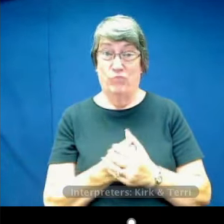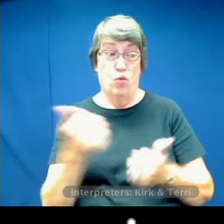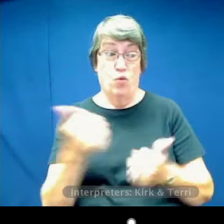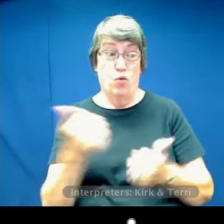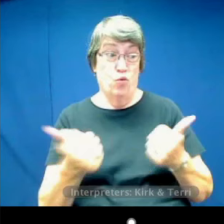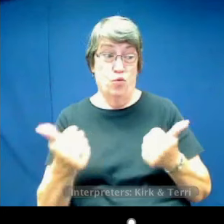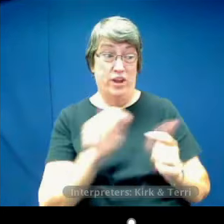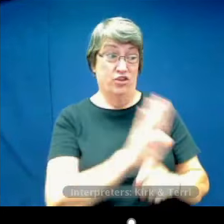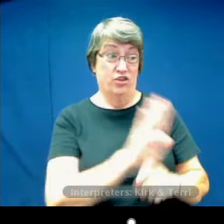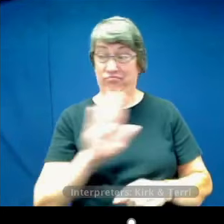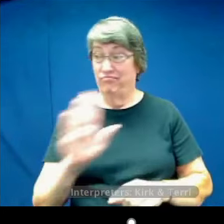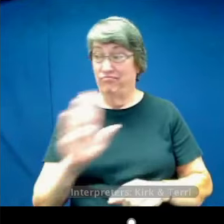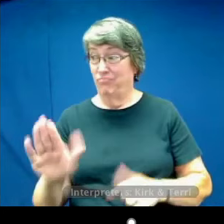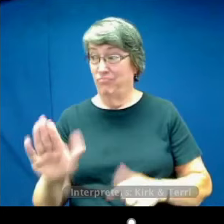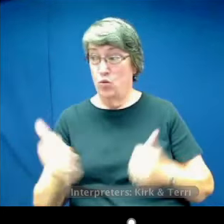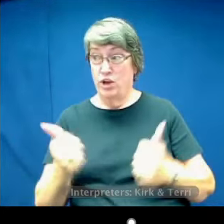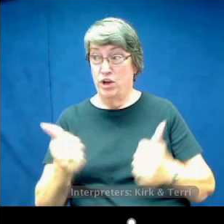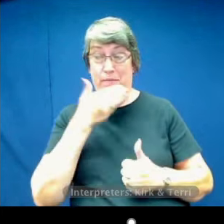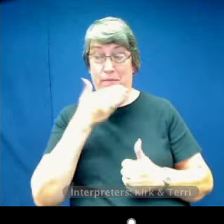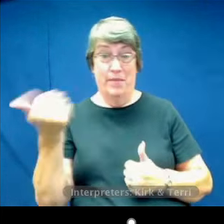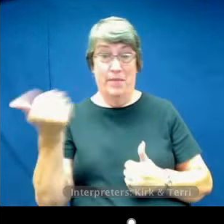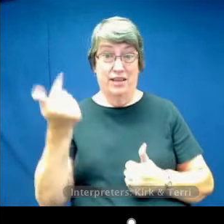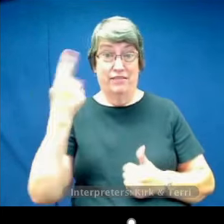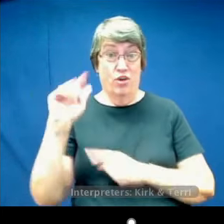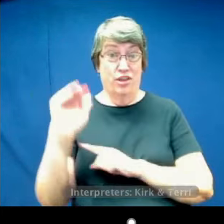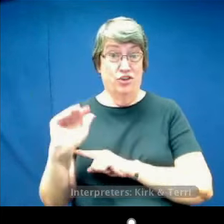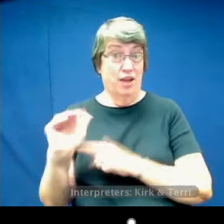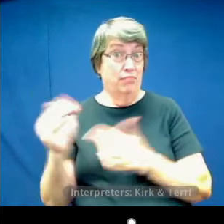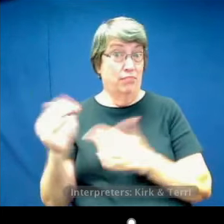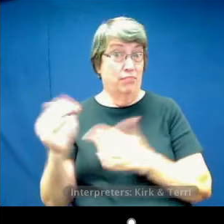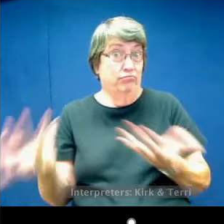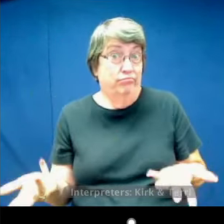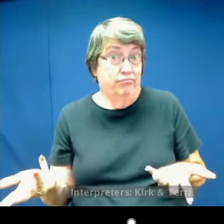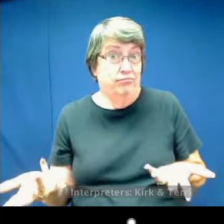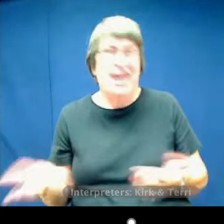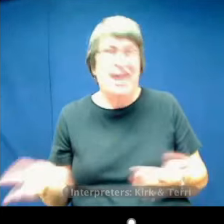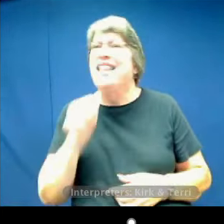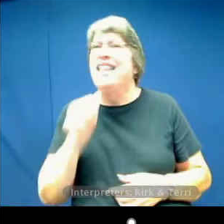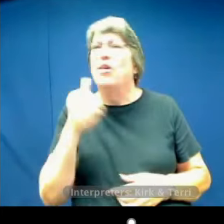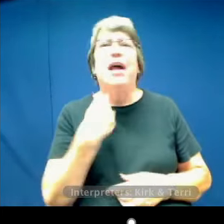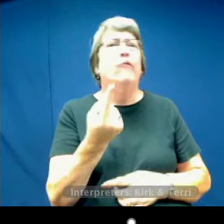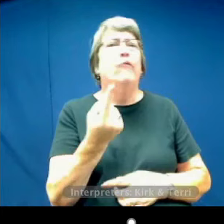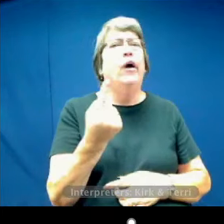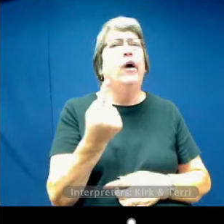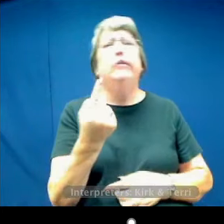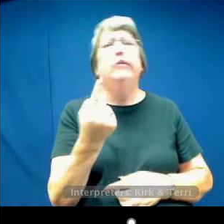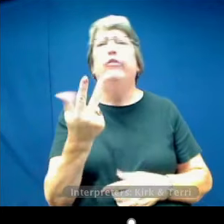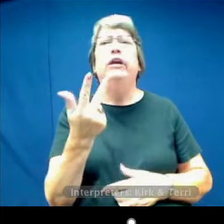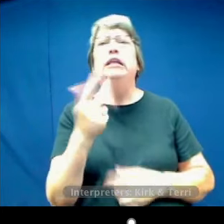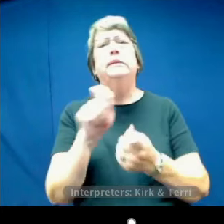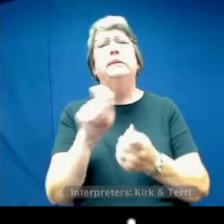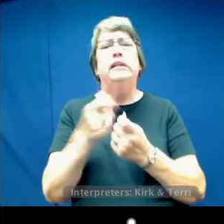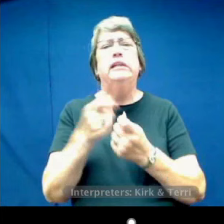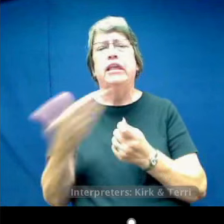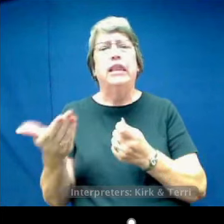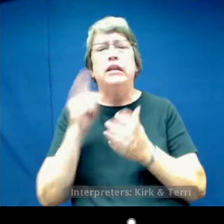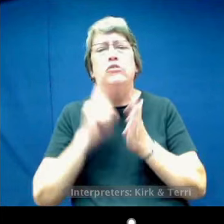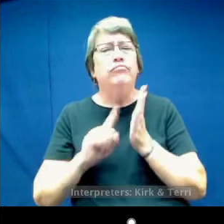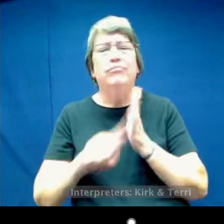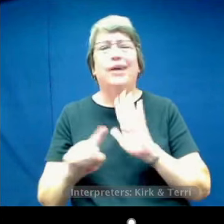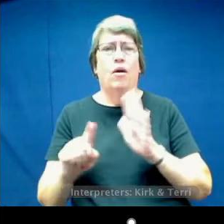there's no one or two or three factors that the court looks at. It's usually